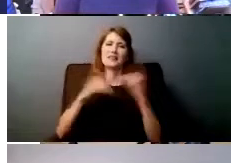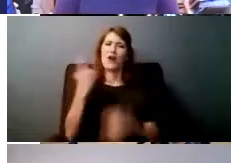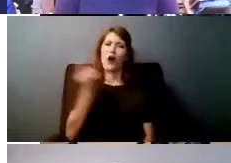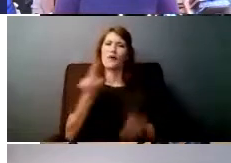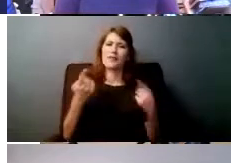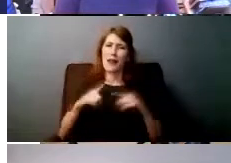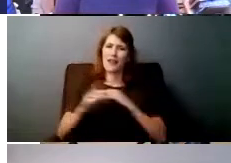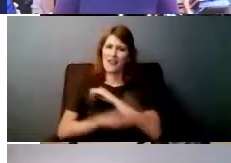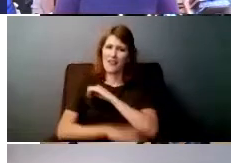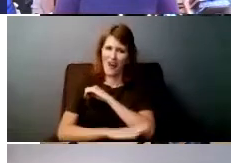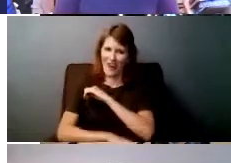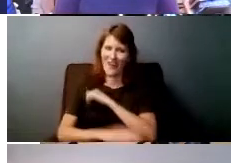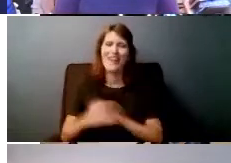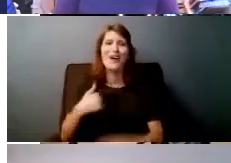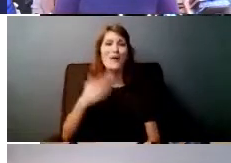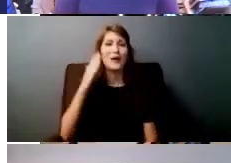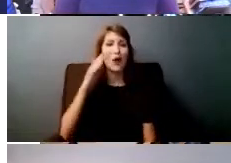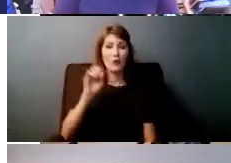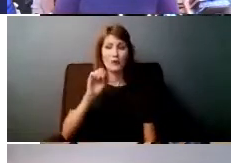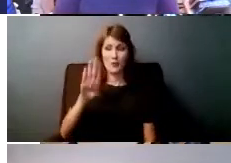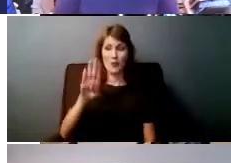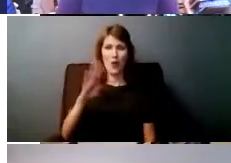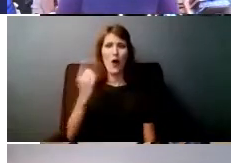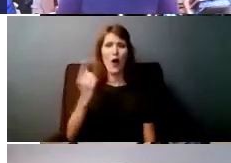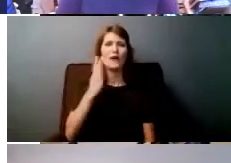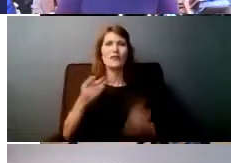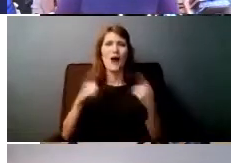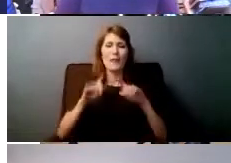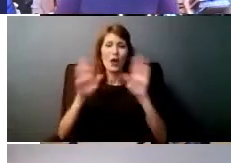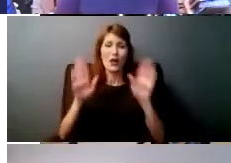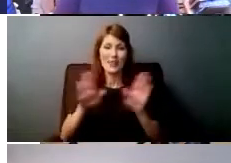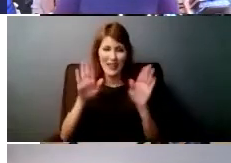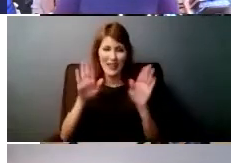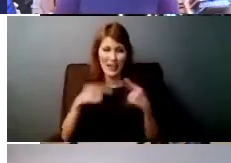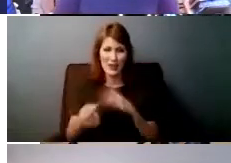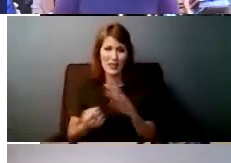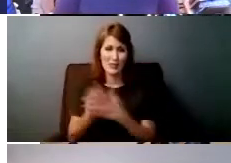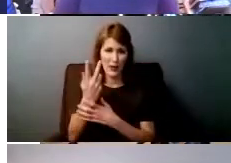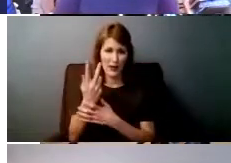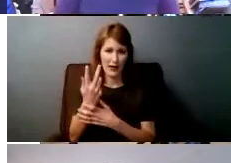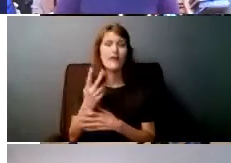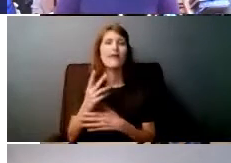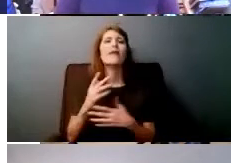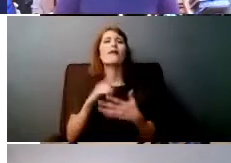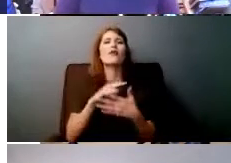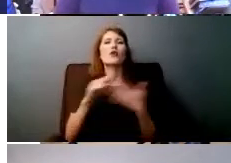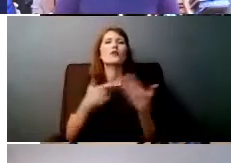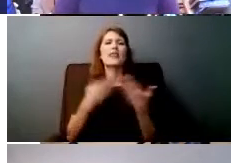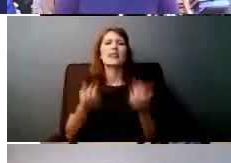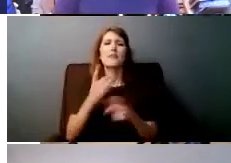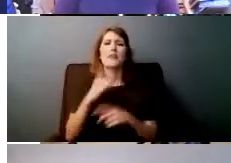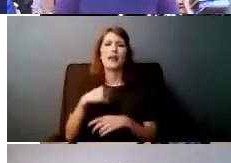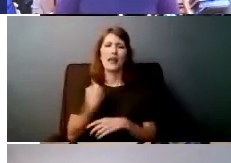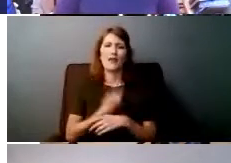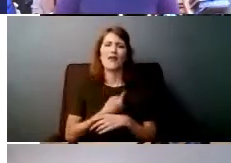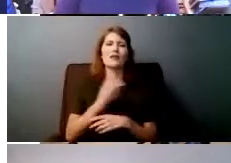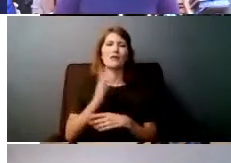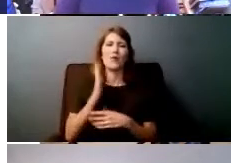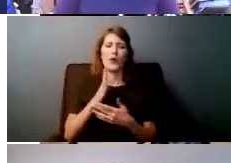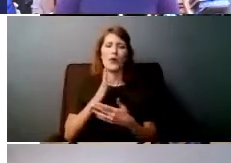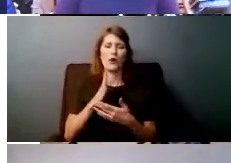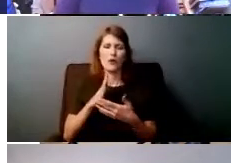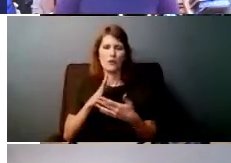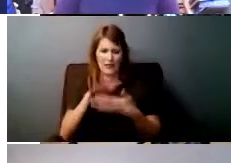We know that the Super Bowl is always going to be on a Sunday in the spring. And these are the things that many of us mark our calendars by. So events are